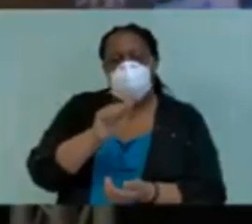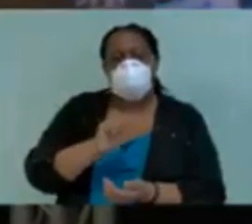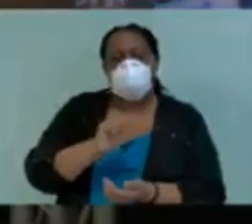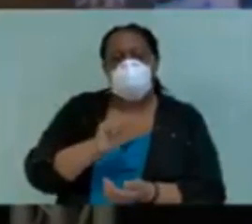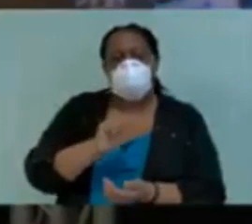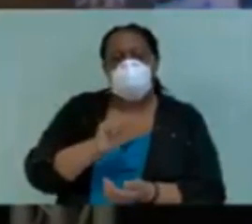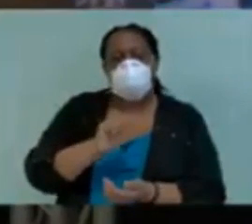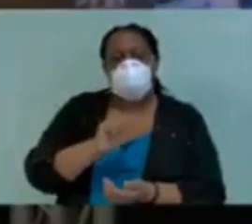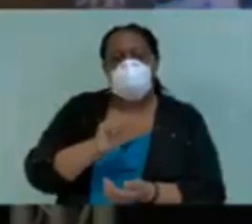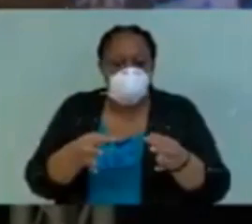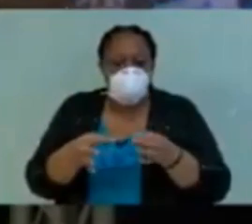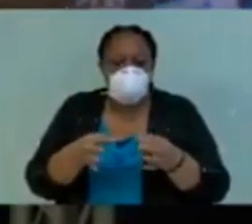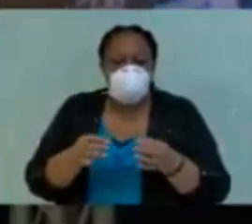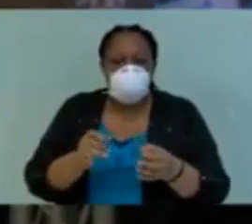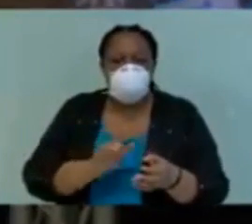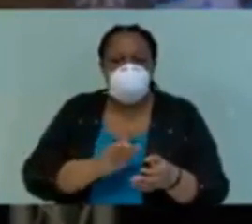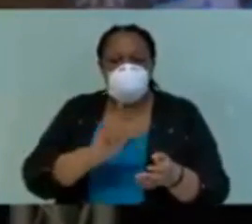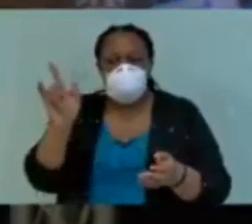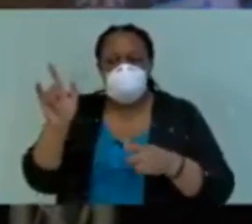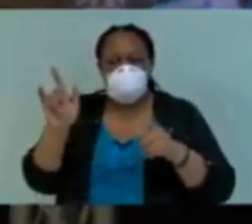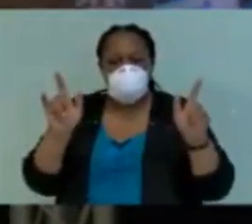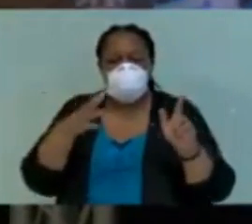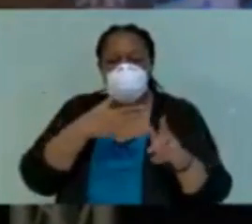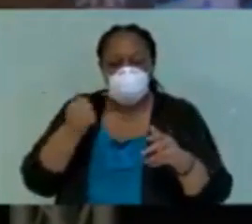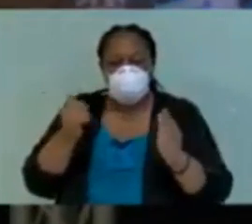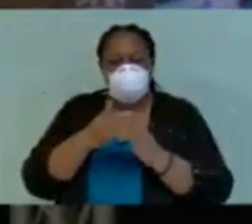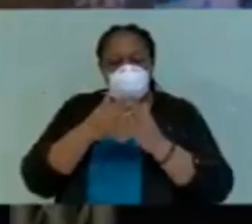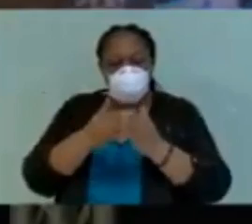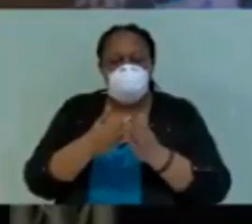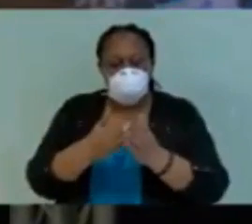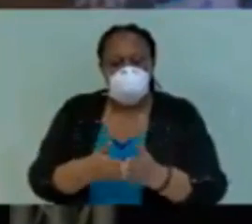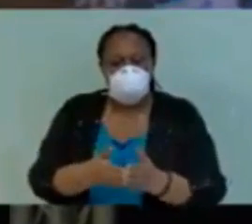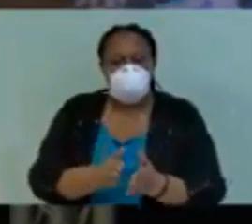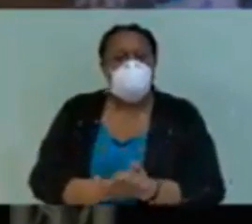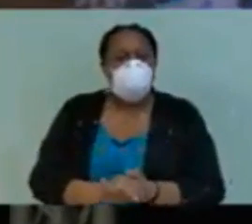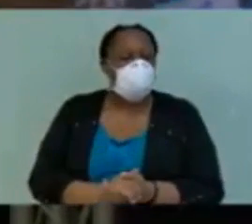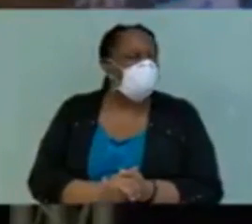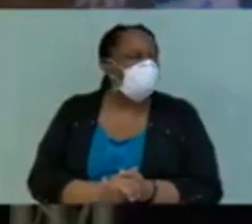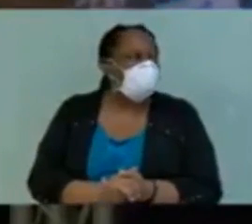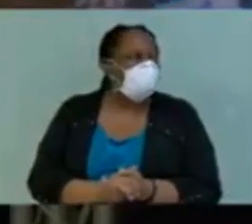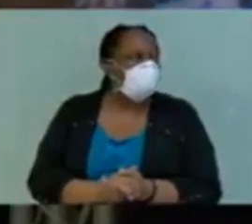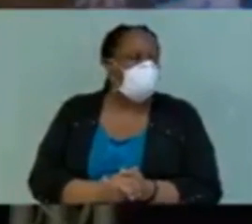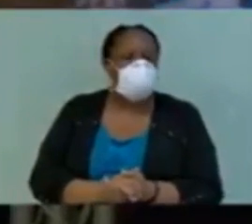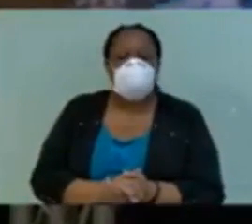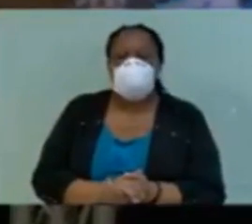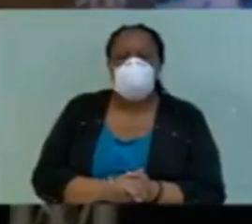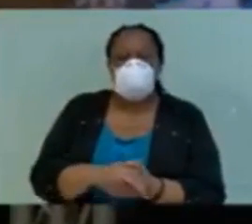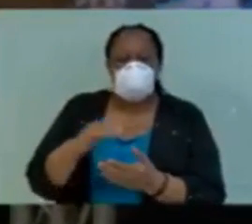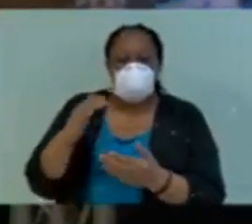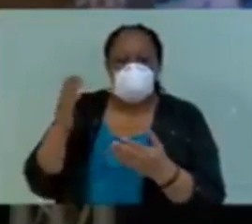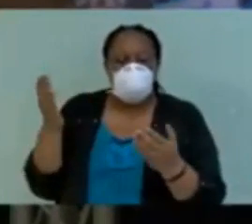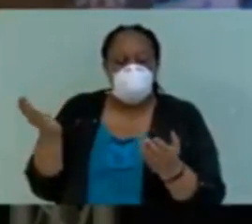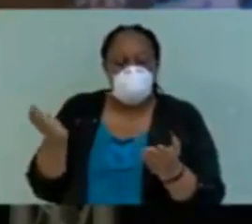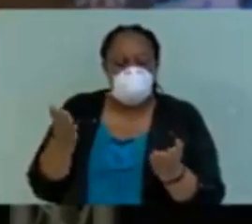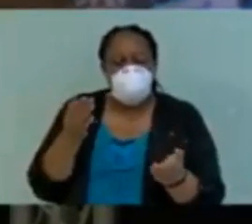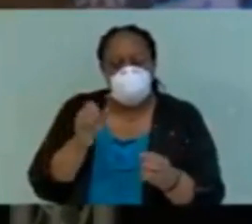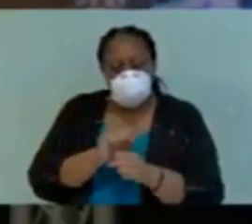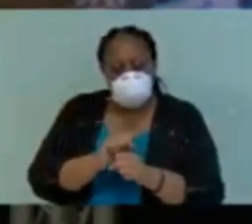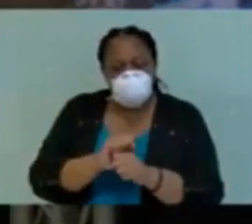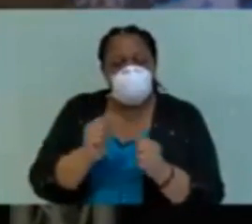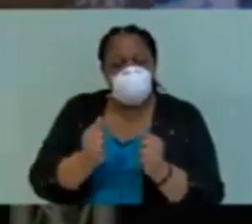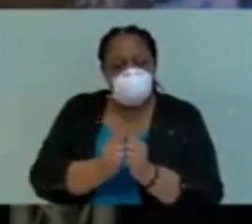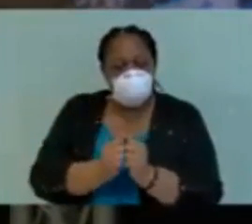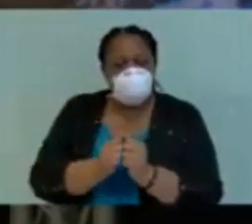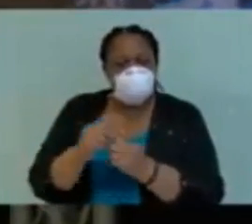ensuring very little, if any, disruption in the supply chain of food, medicine, and other essential